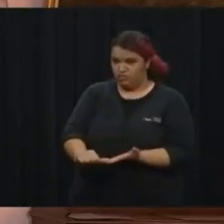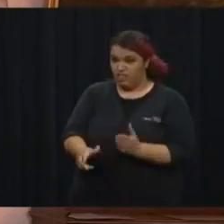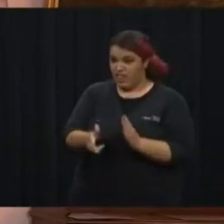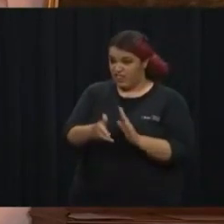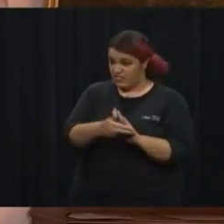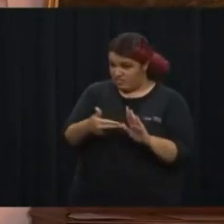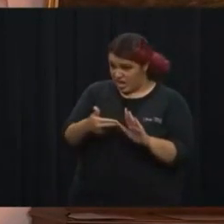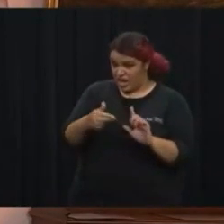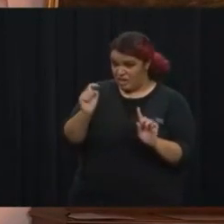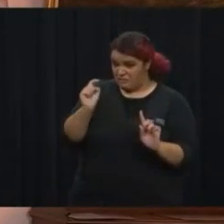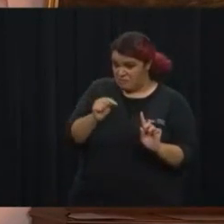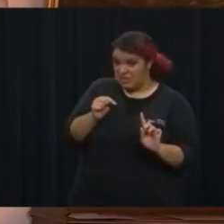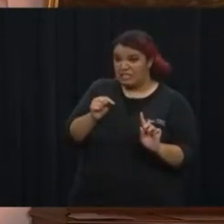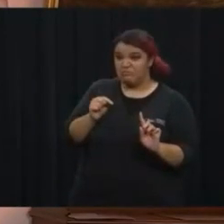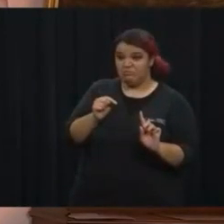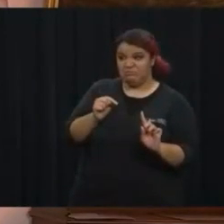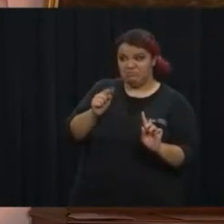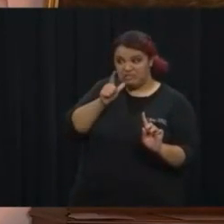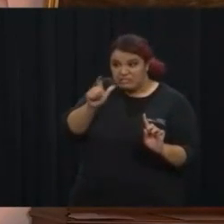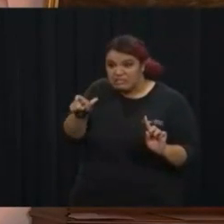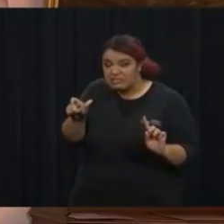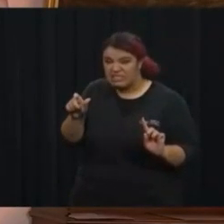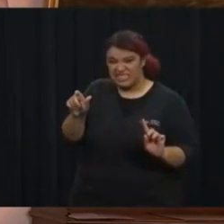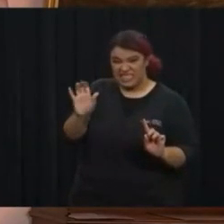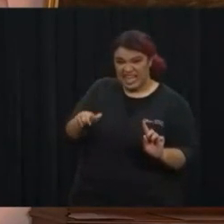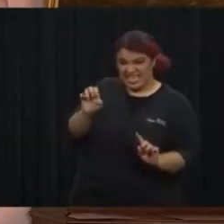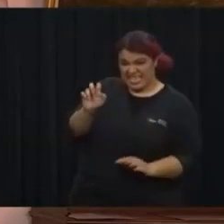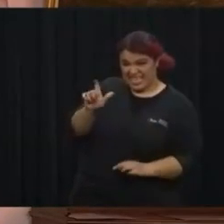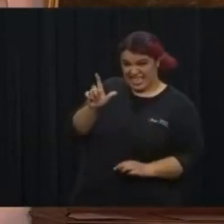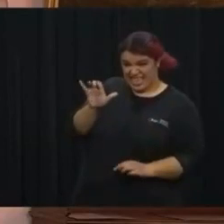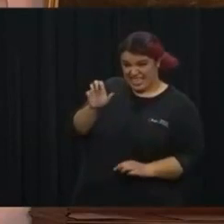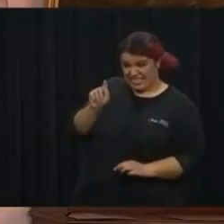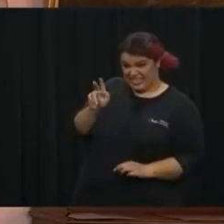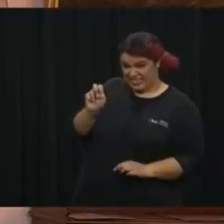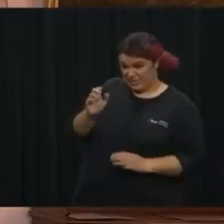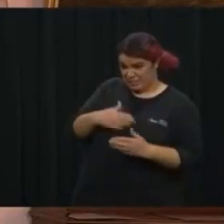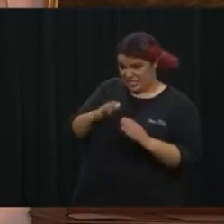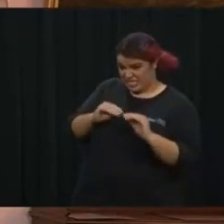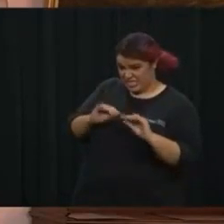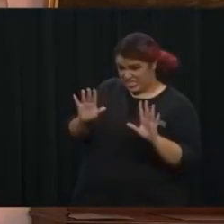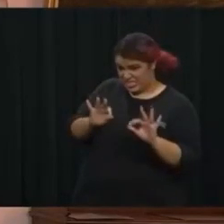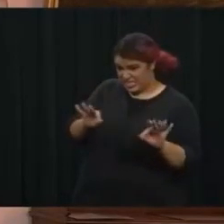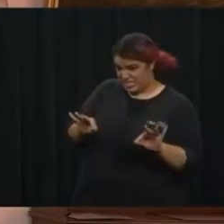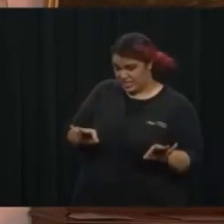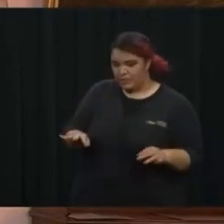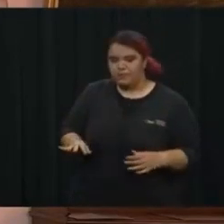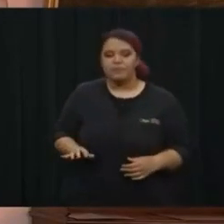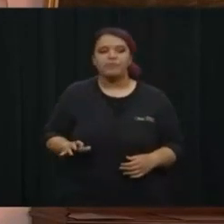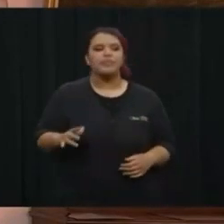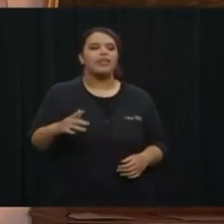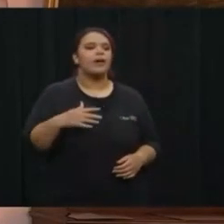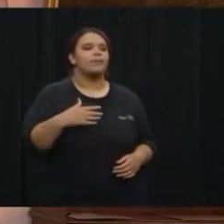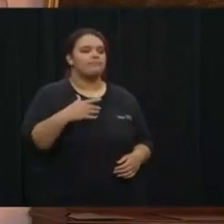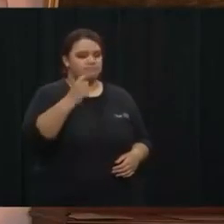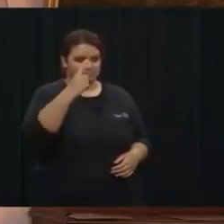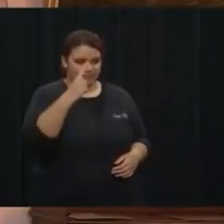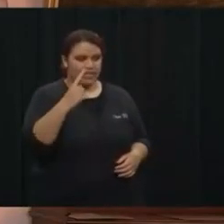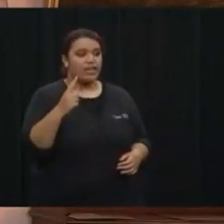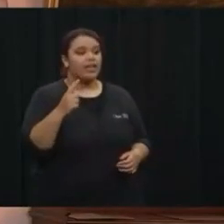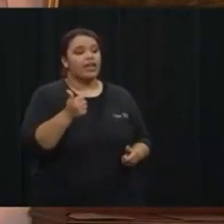old hospitals that had been closed. So there are a variety of plans being done, but they're regional in nature based